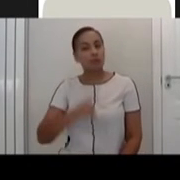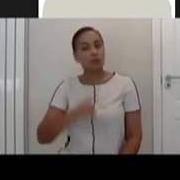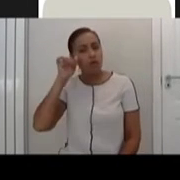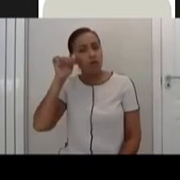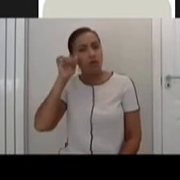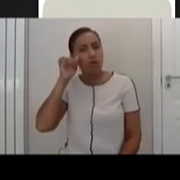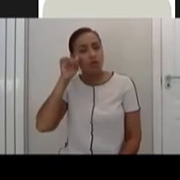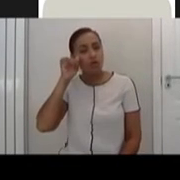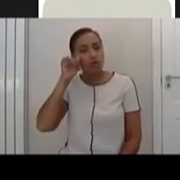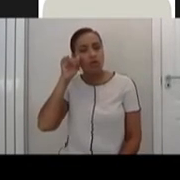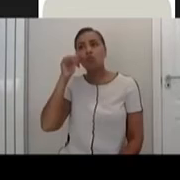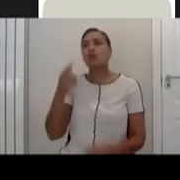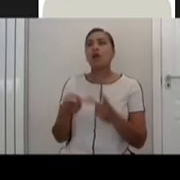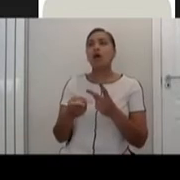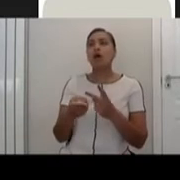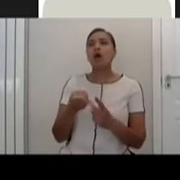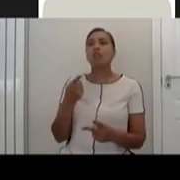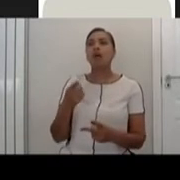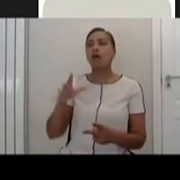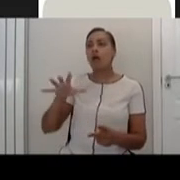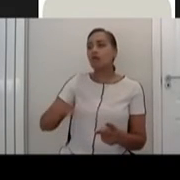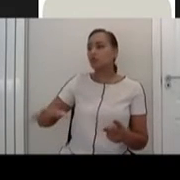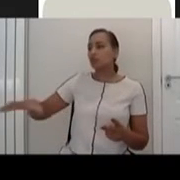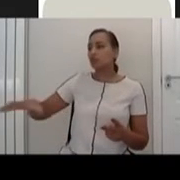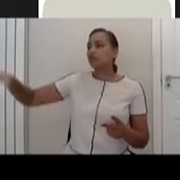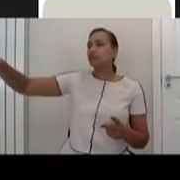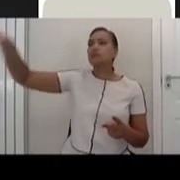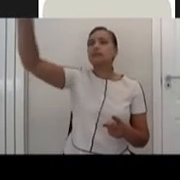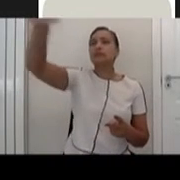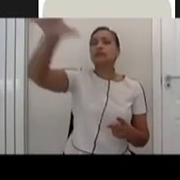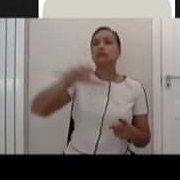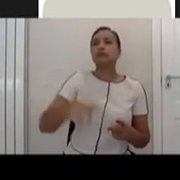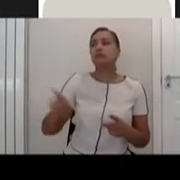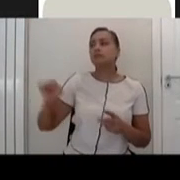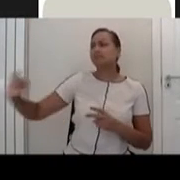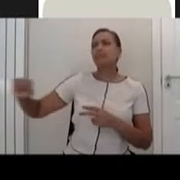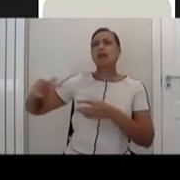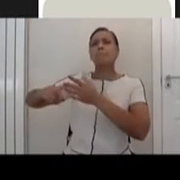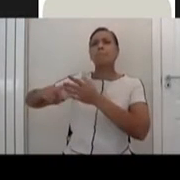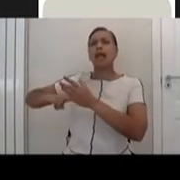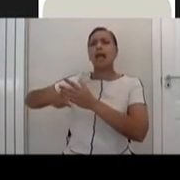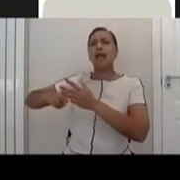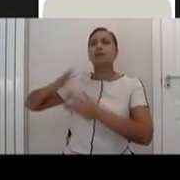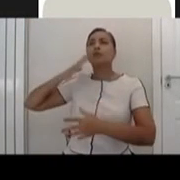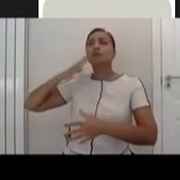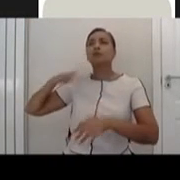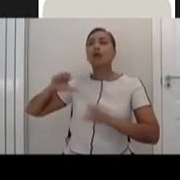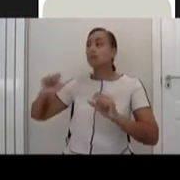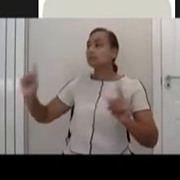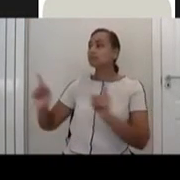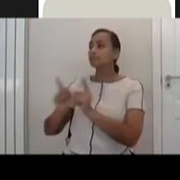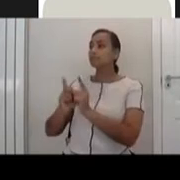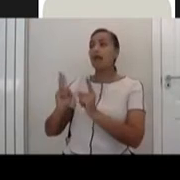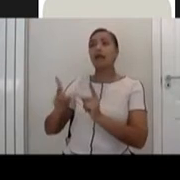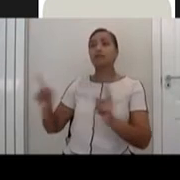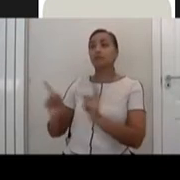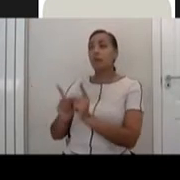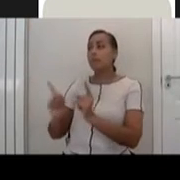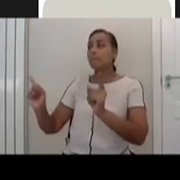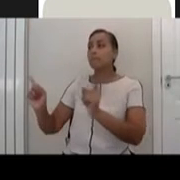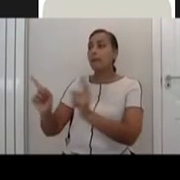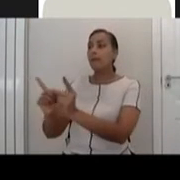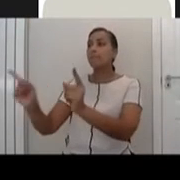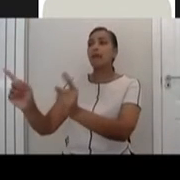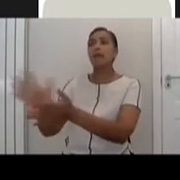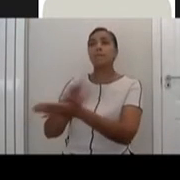what's happening in other countries, as people sort of reintegrate together more and more, it provides opportunity